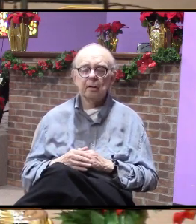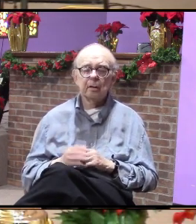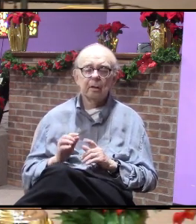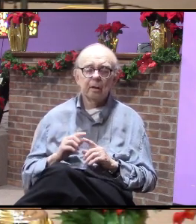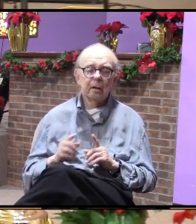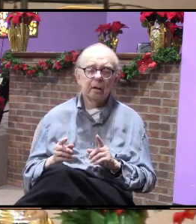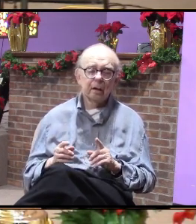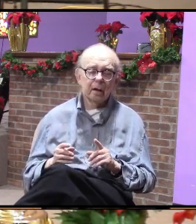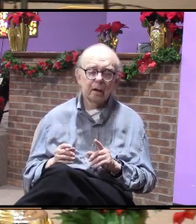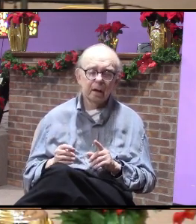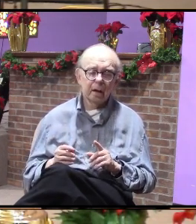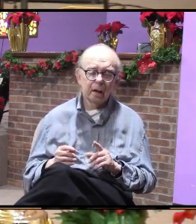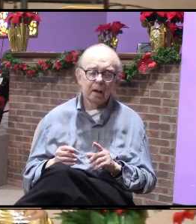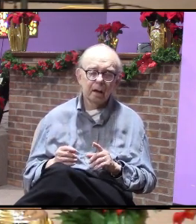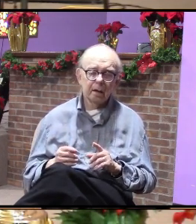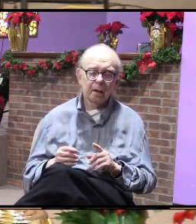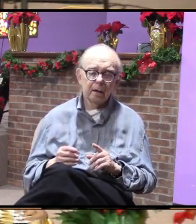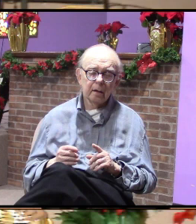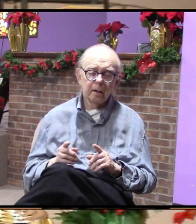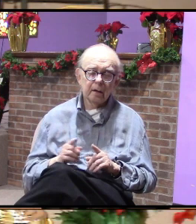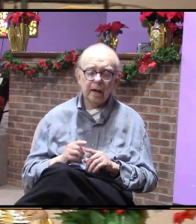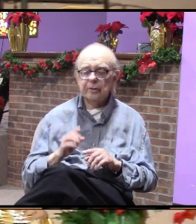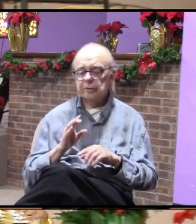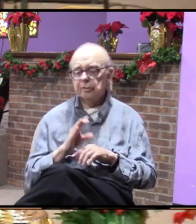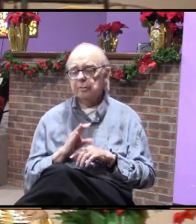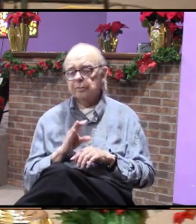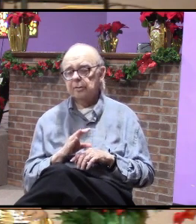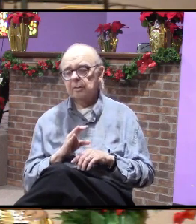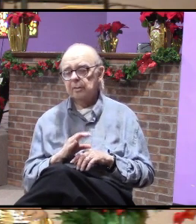But as a church,